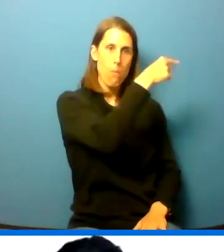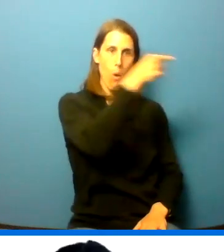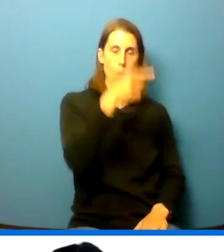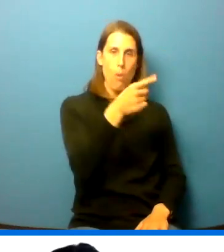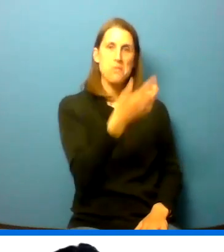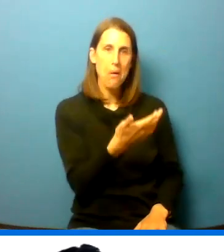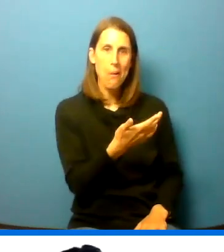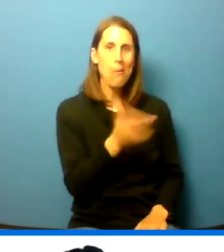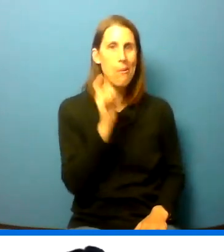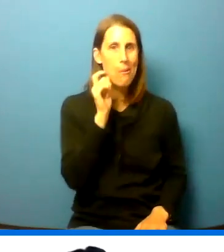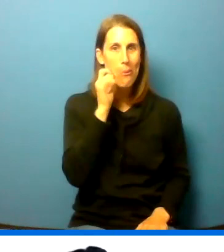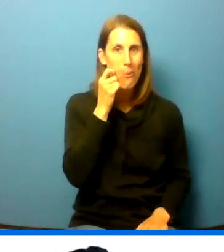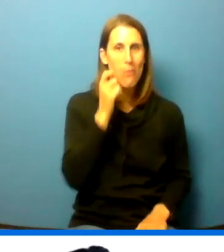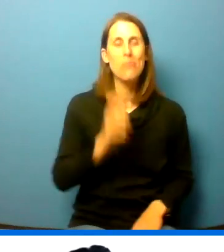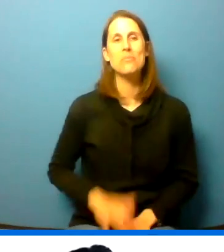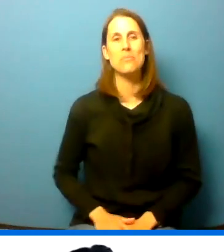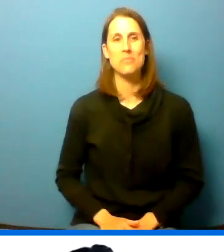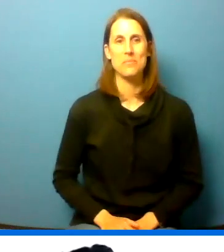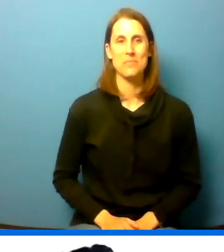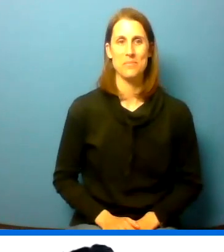cool. That's so neat.